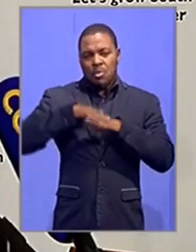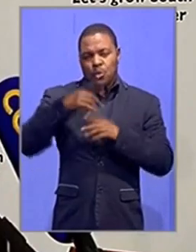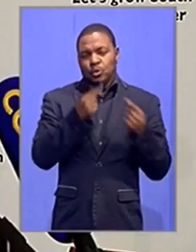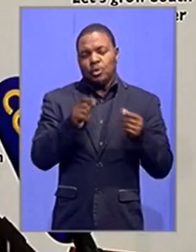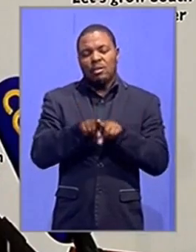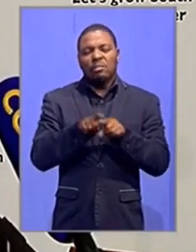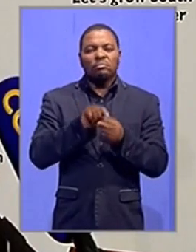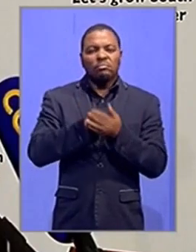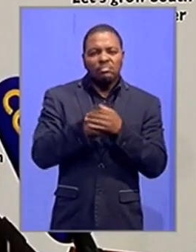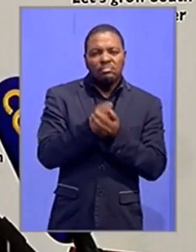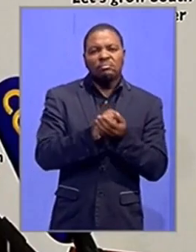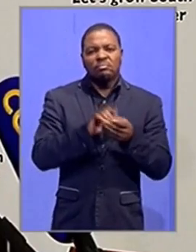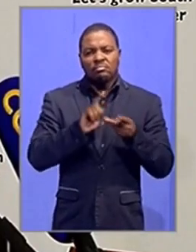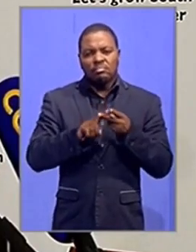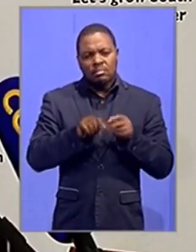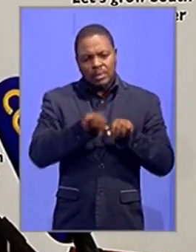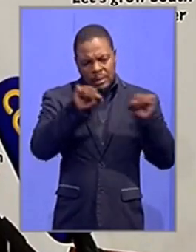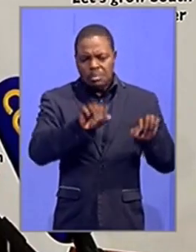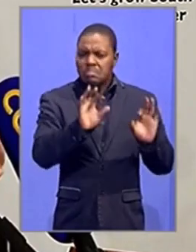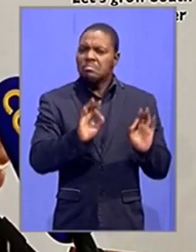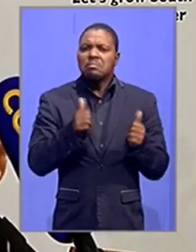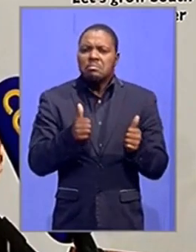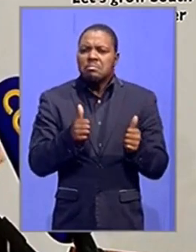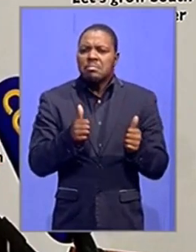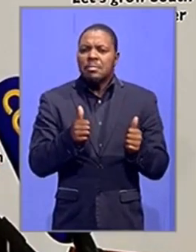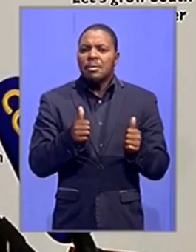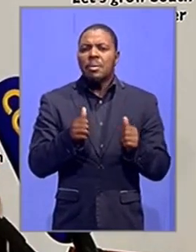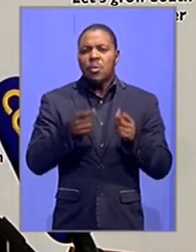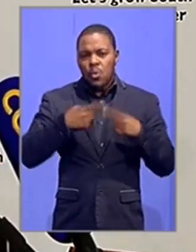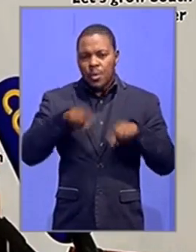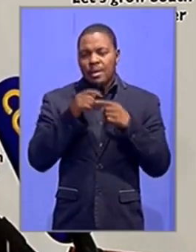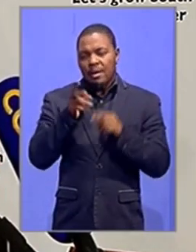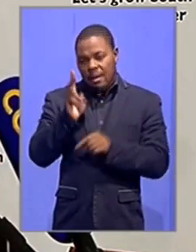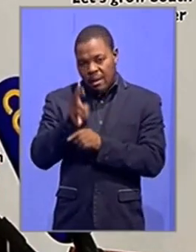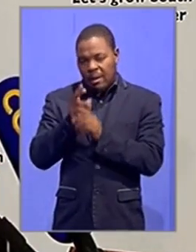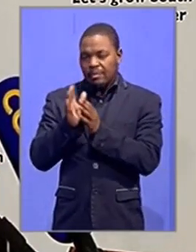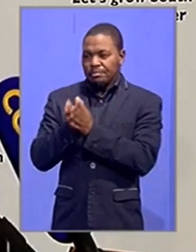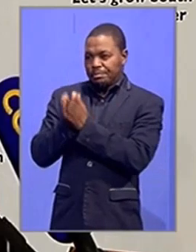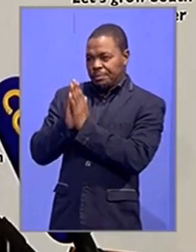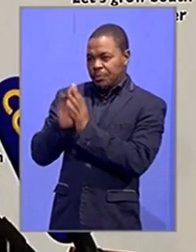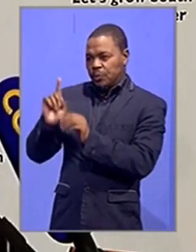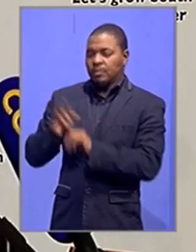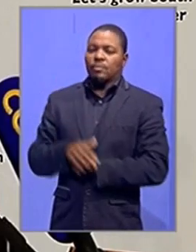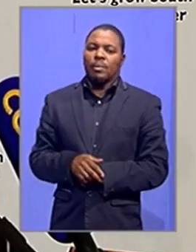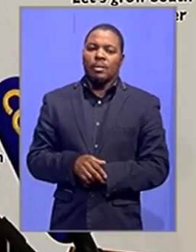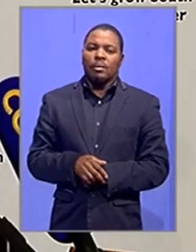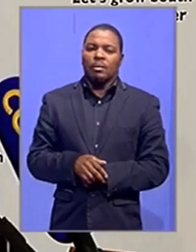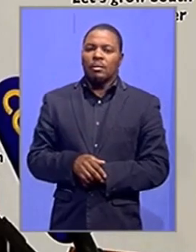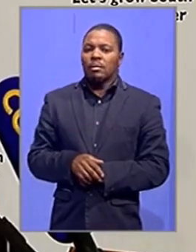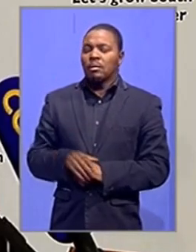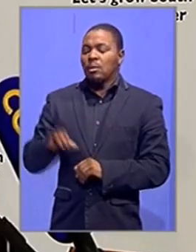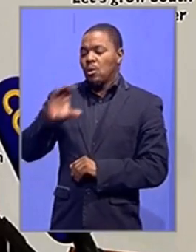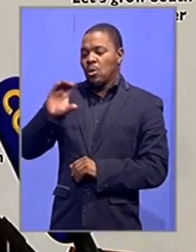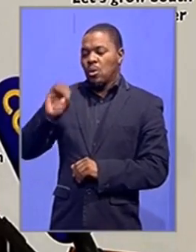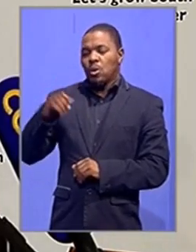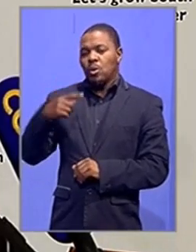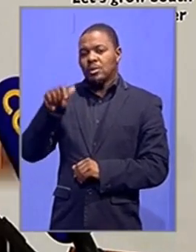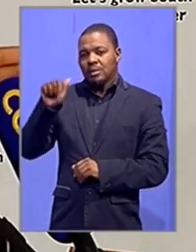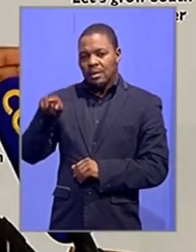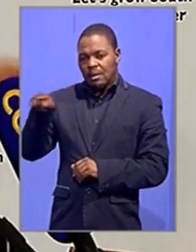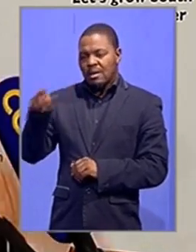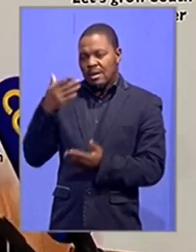we have mastered in our system. We are appealing again to get COGTA to allow us